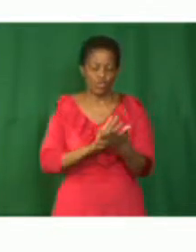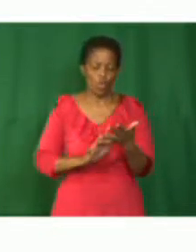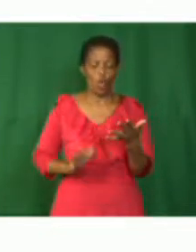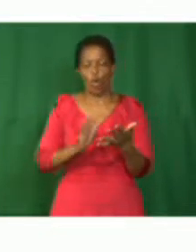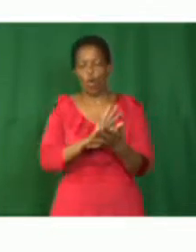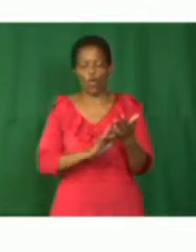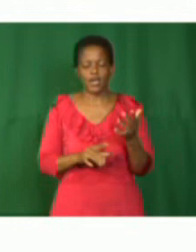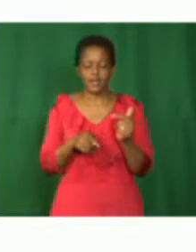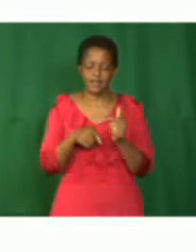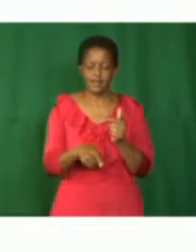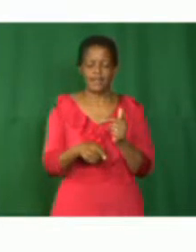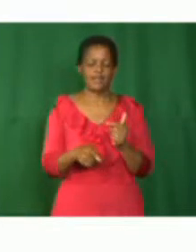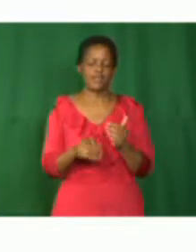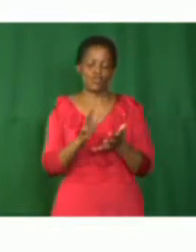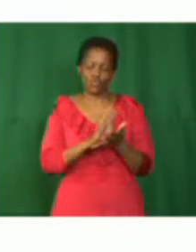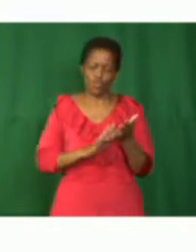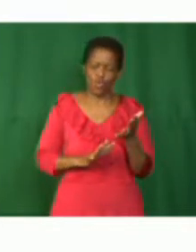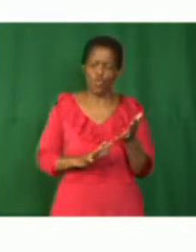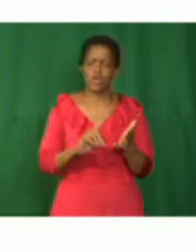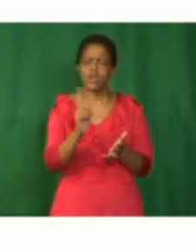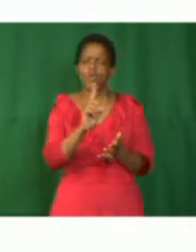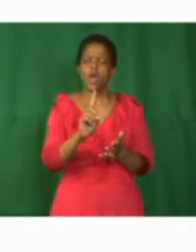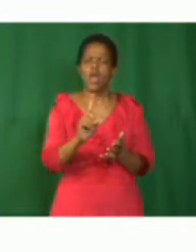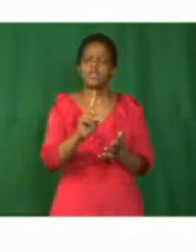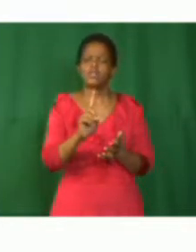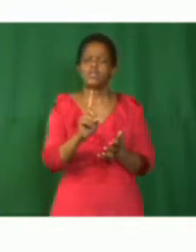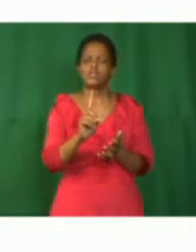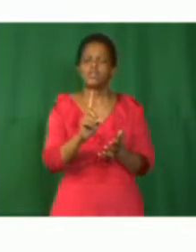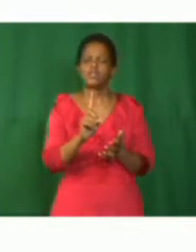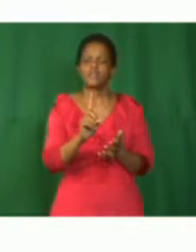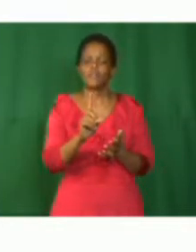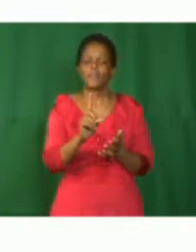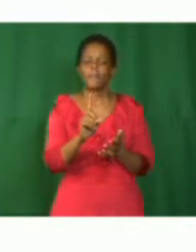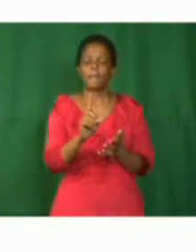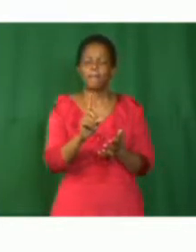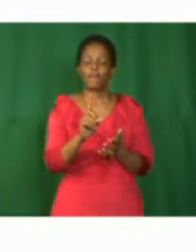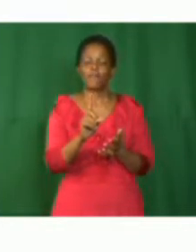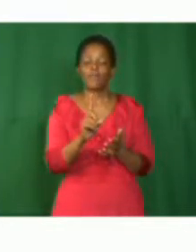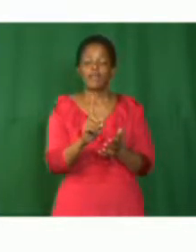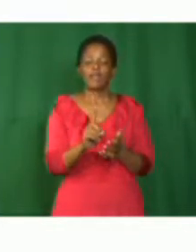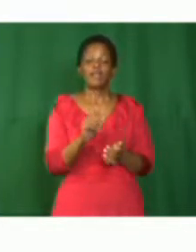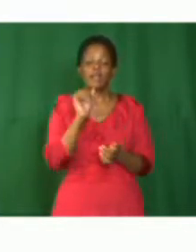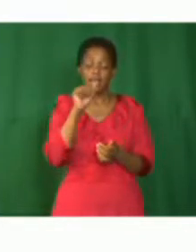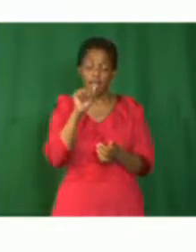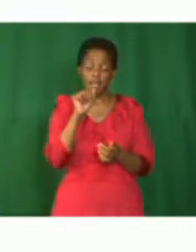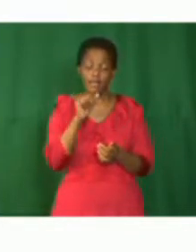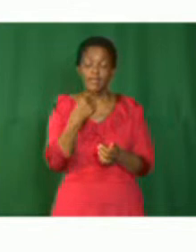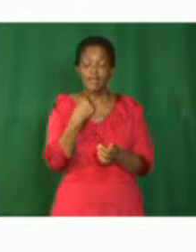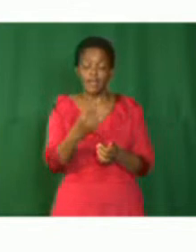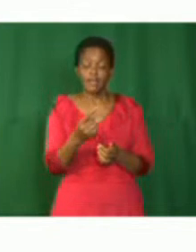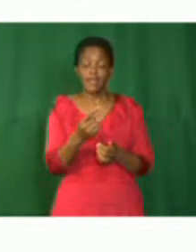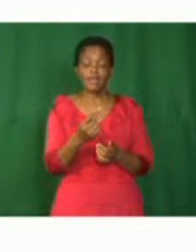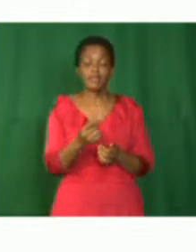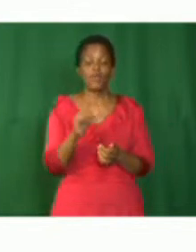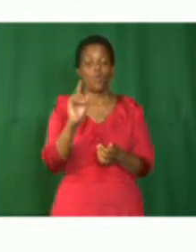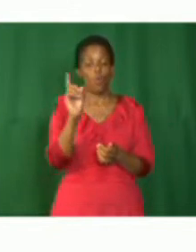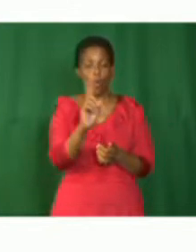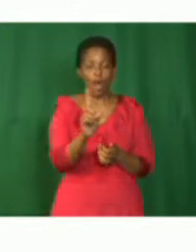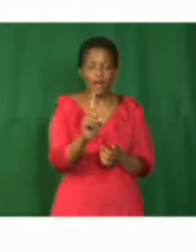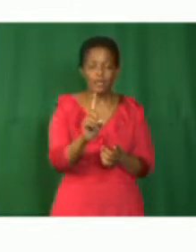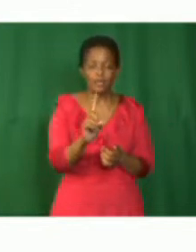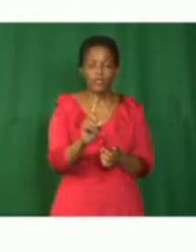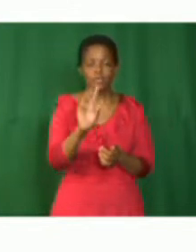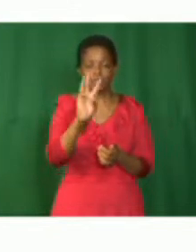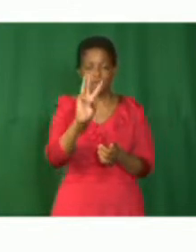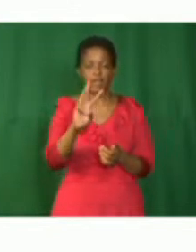the story you have just read? It is misleading because it is starting with a WH question. So if if you